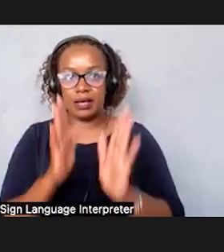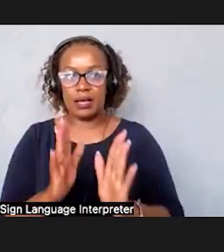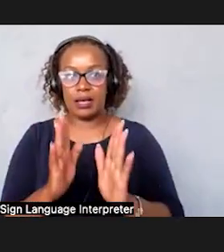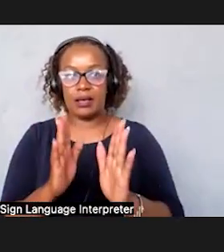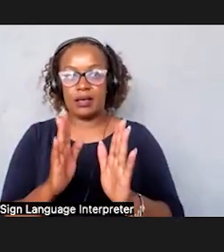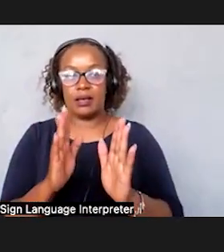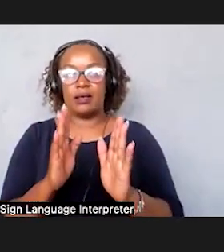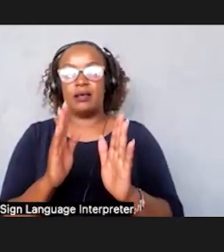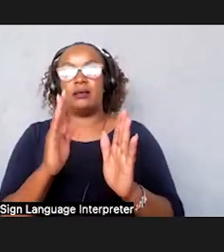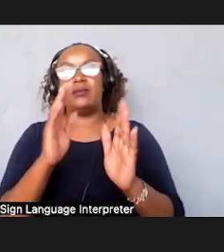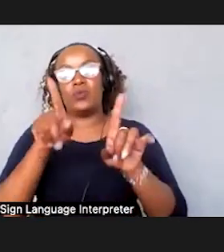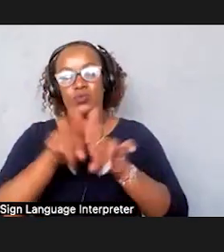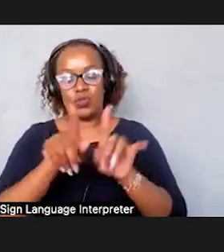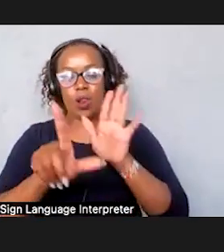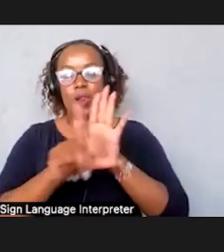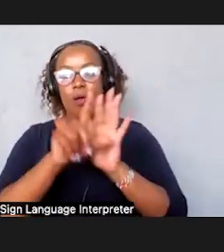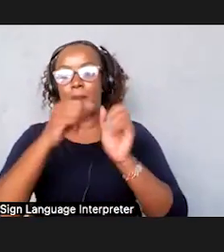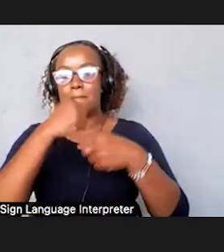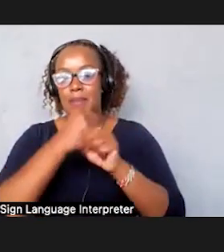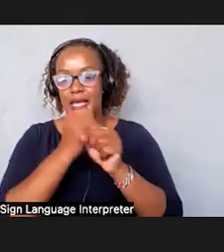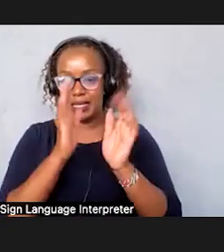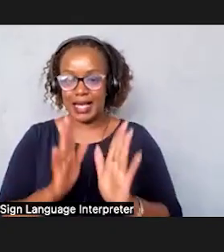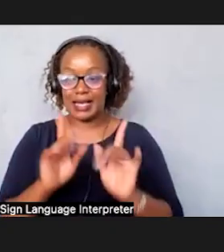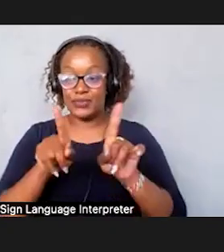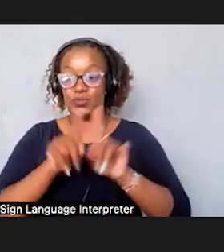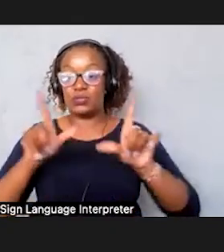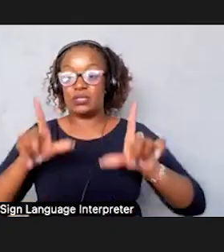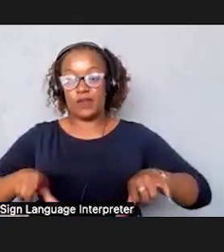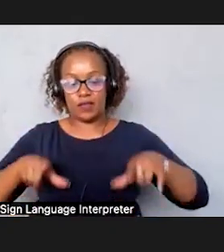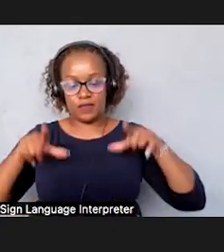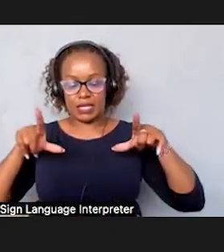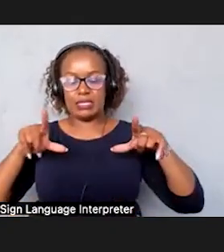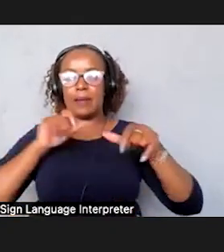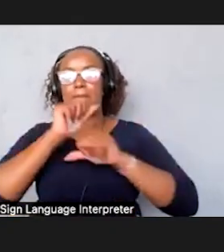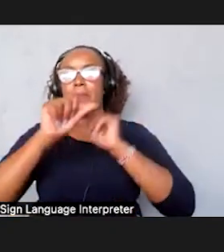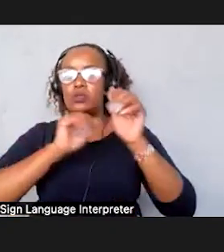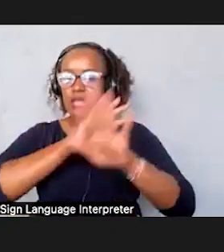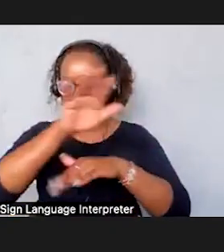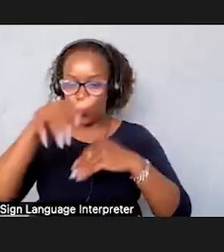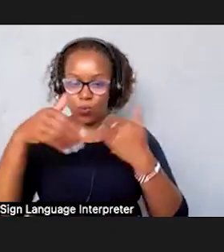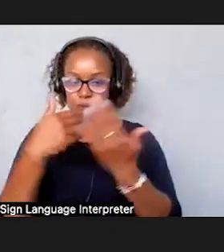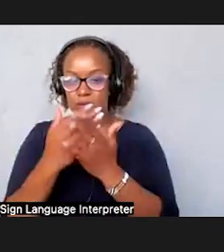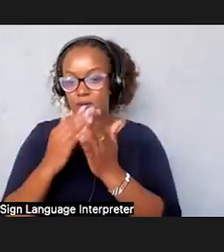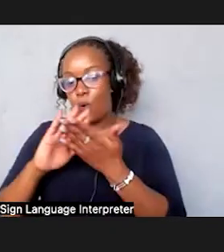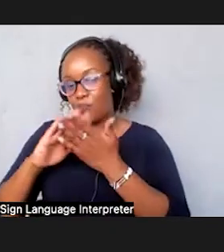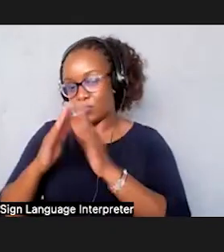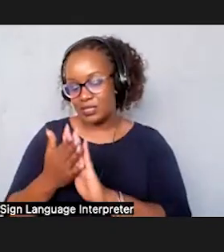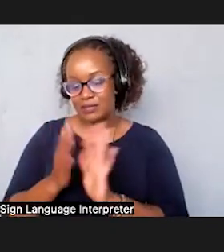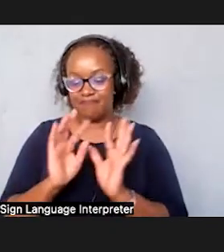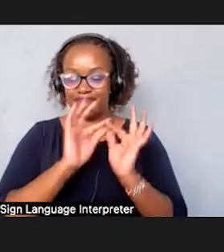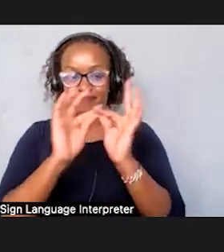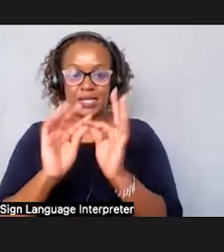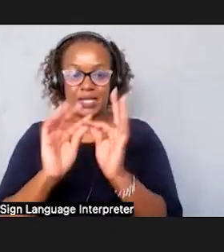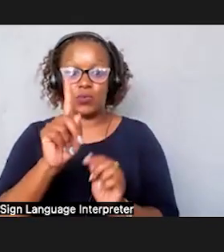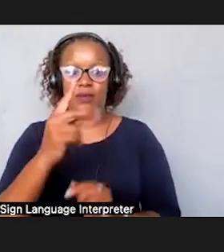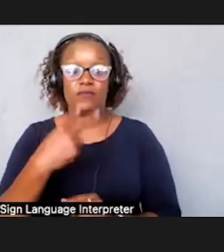elder and the survivor. It takes a whole community united in one voice and action